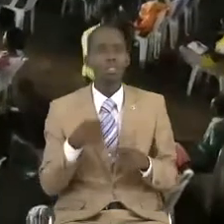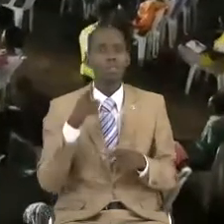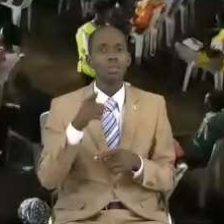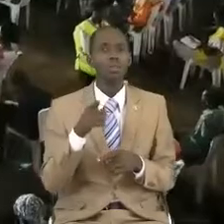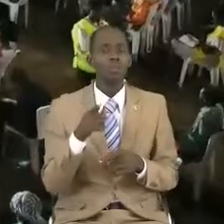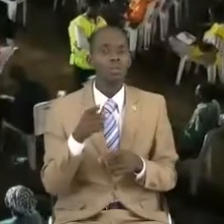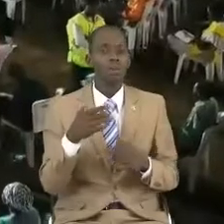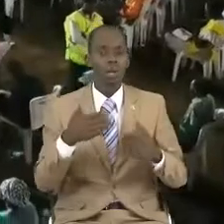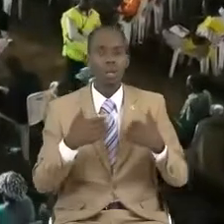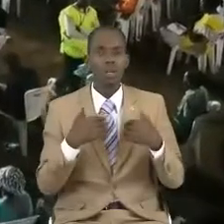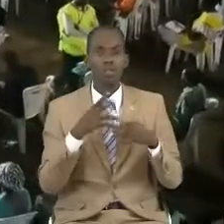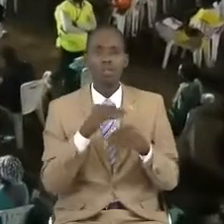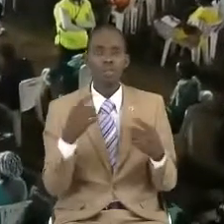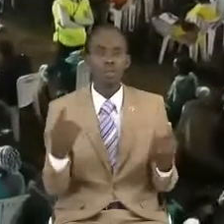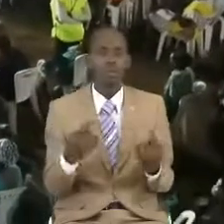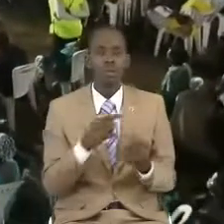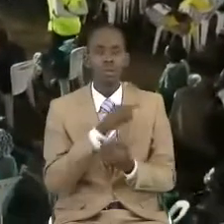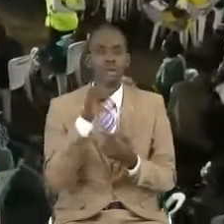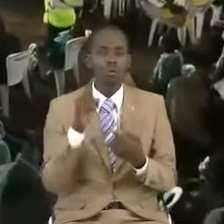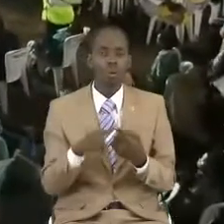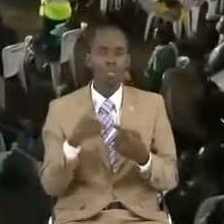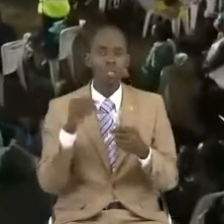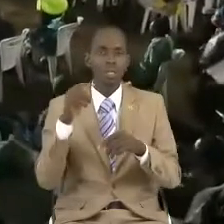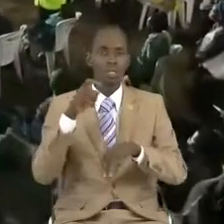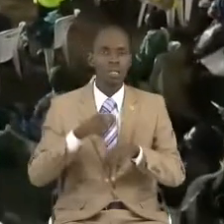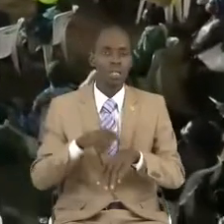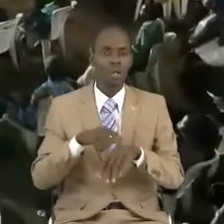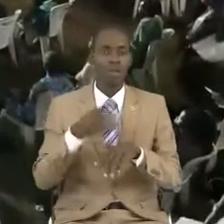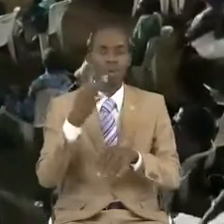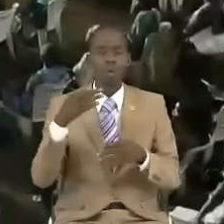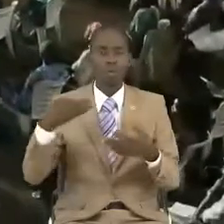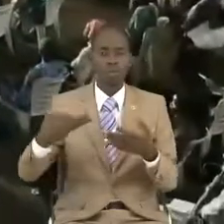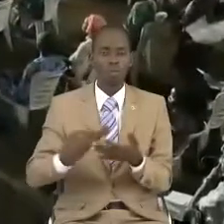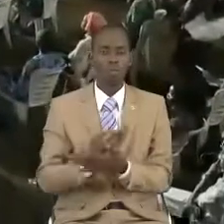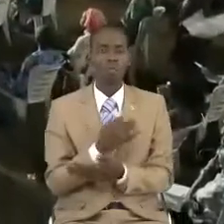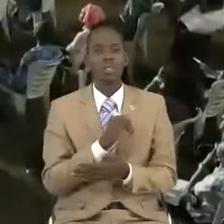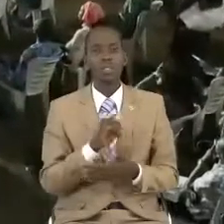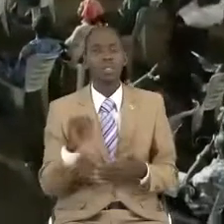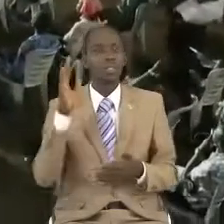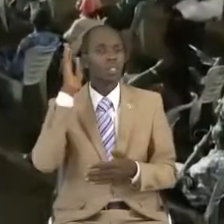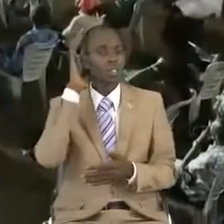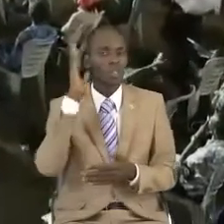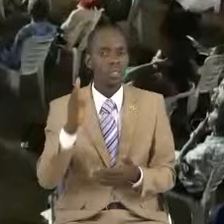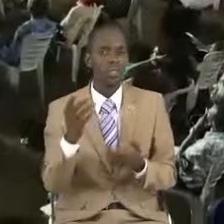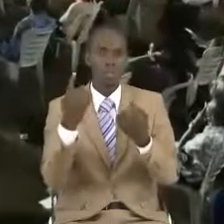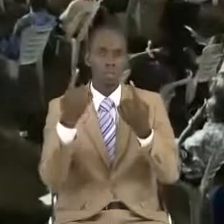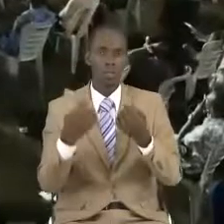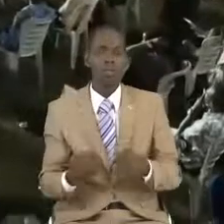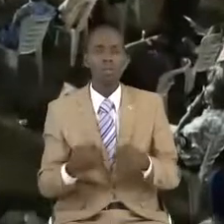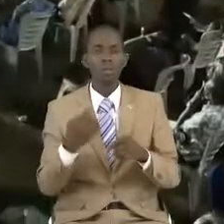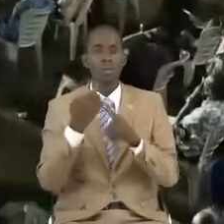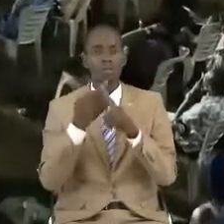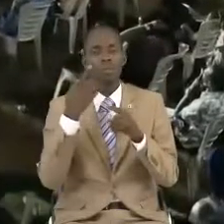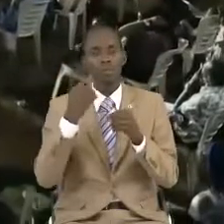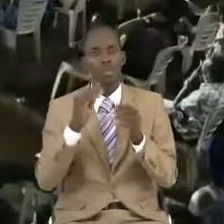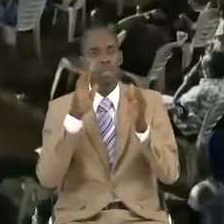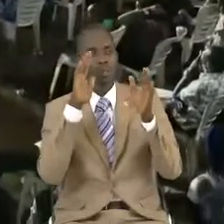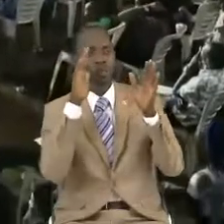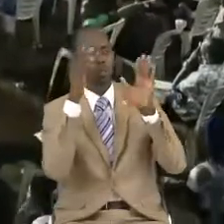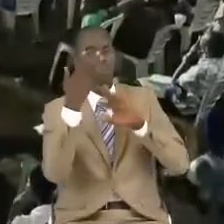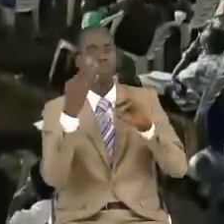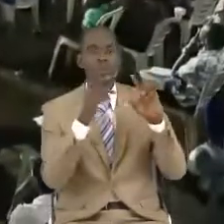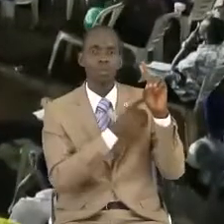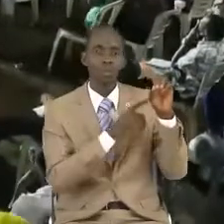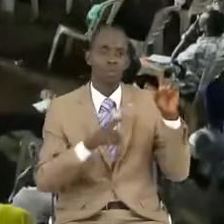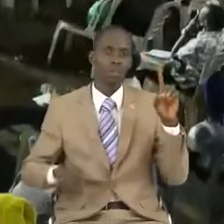when the time of refreshing shall come from the presence of the lord